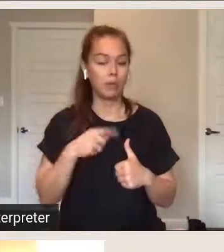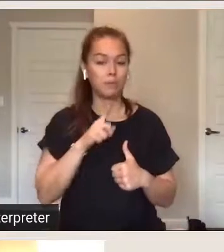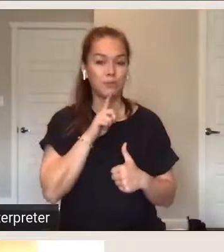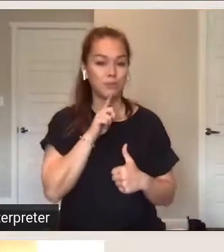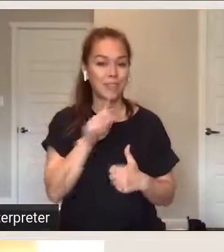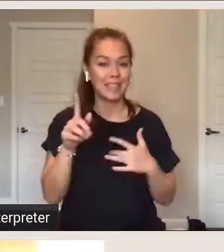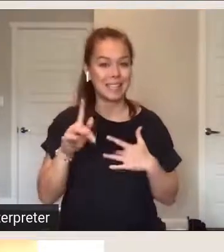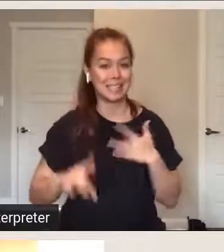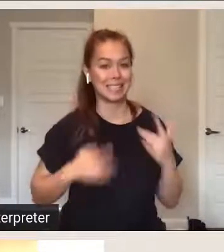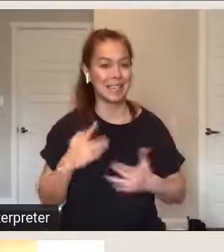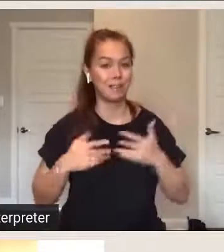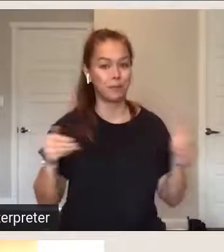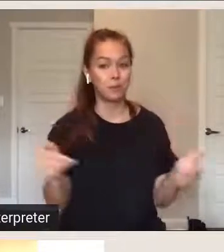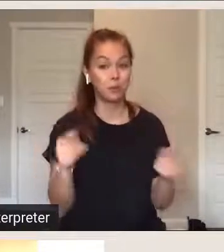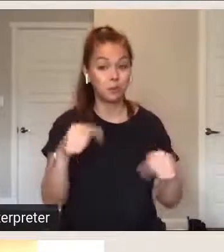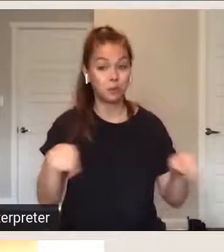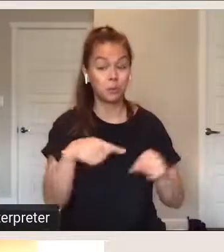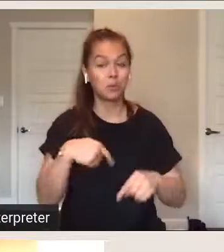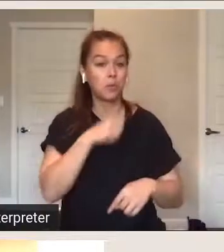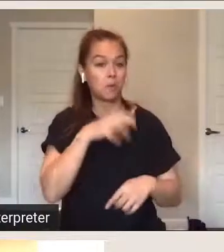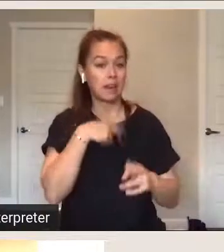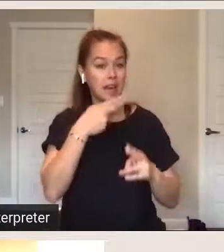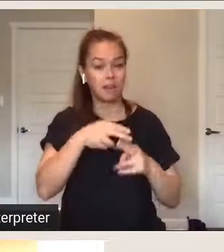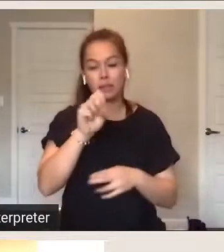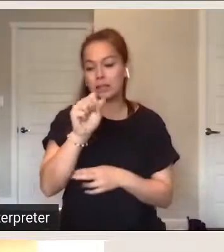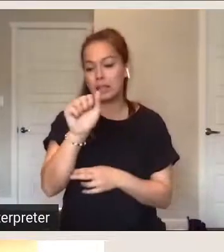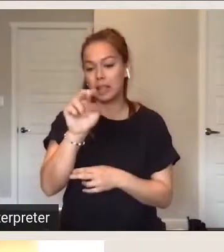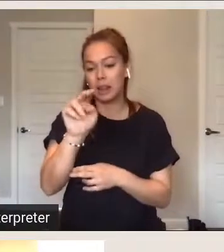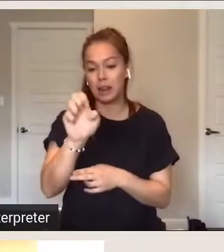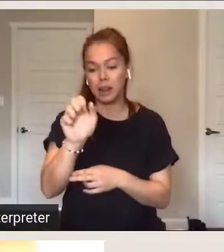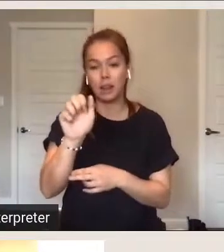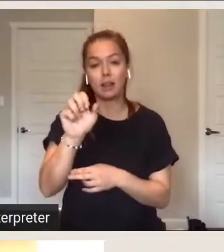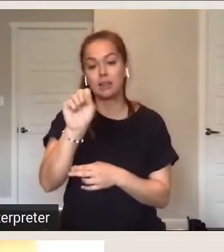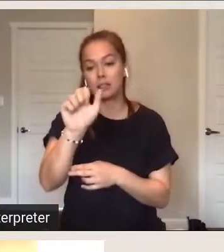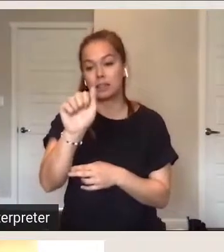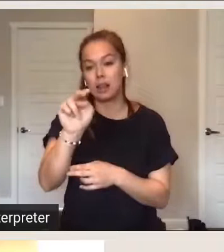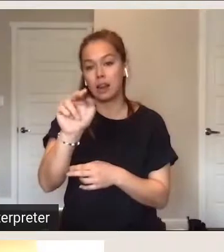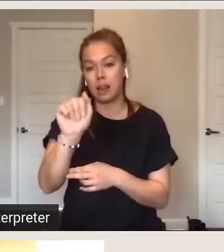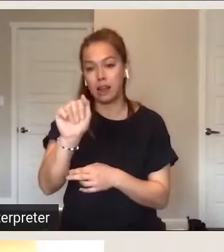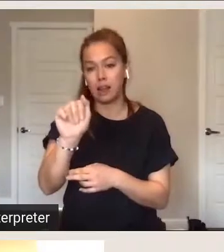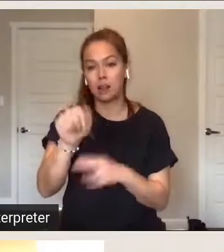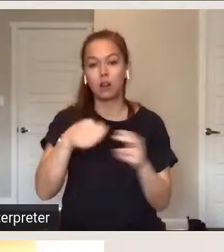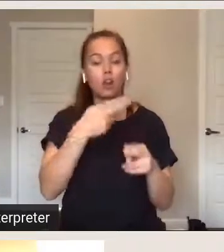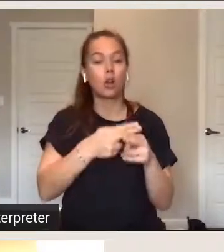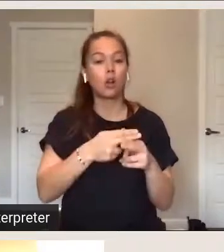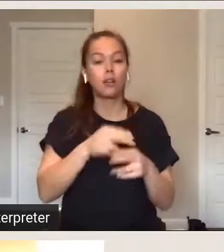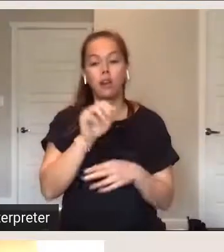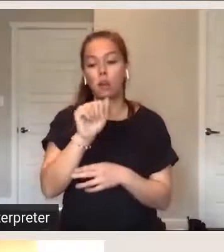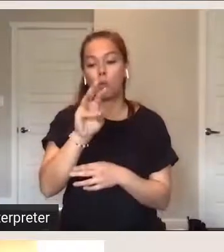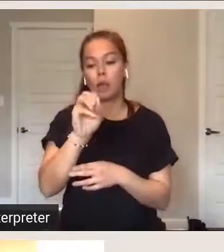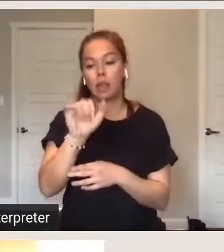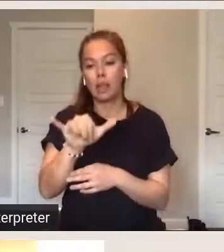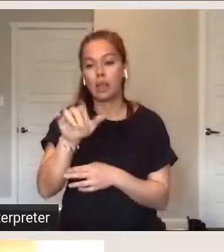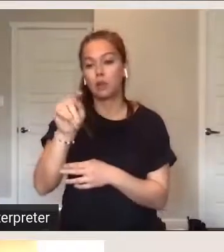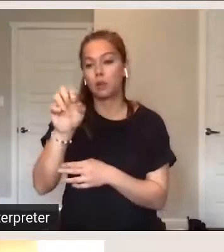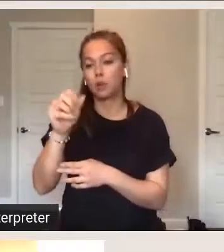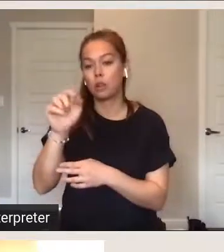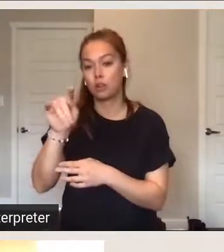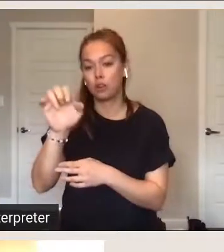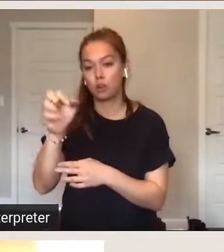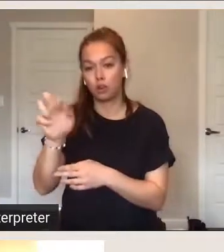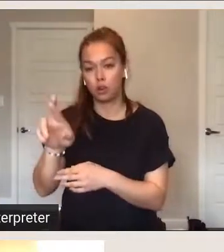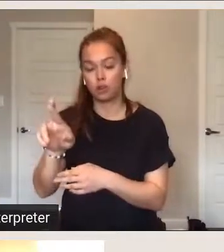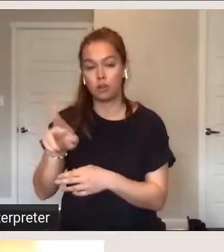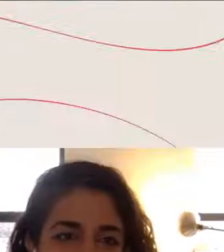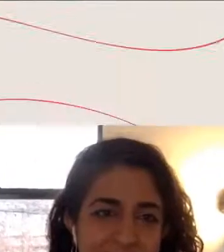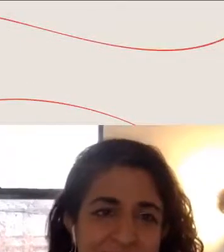all to Sana Malik of the breathtaking film A Way Together. Thanks for joining us. Hi, Kelly. Thank you so